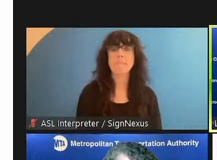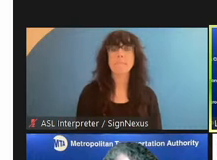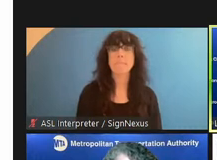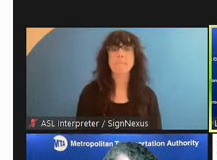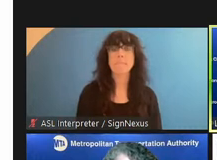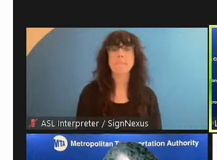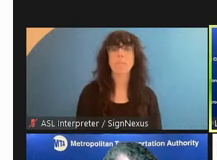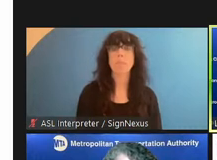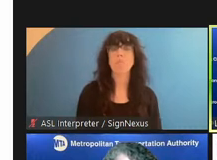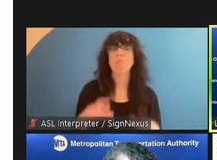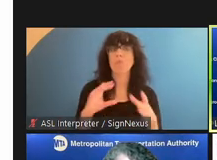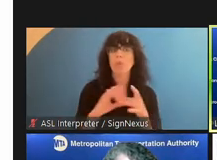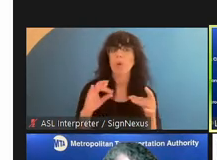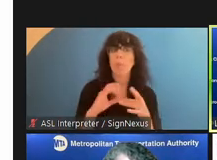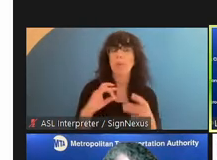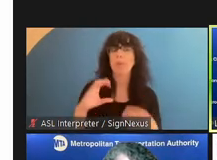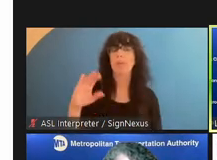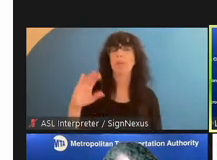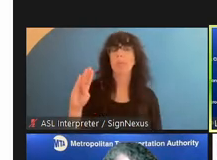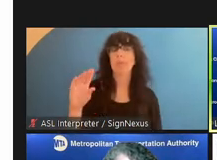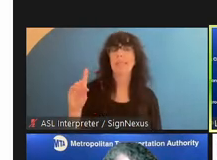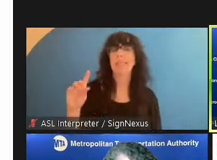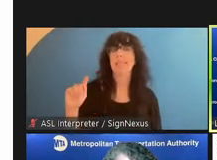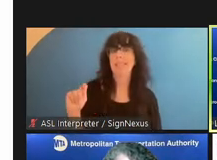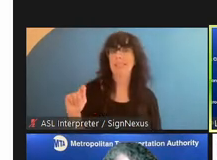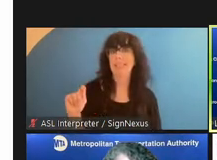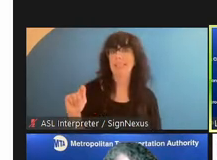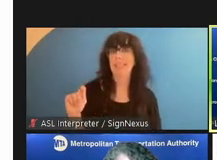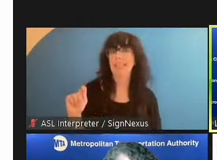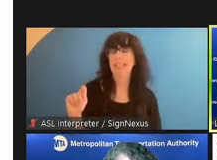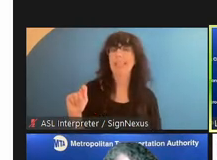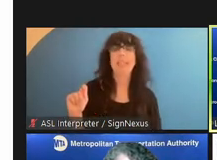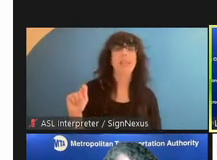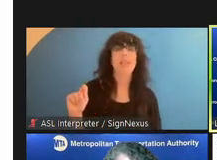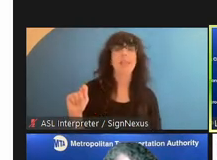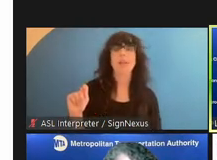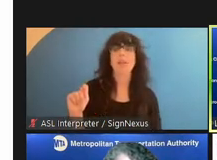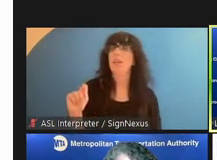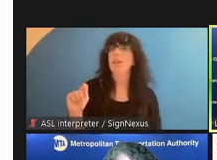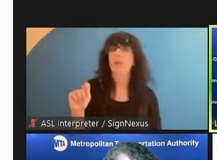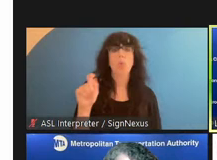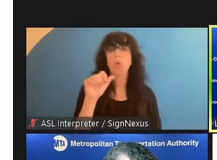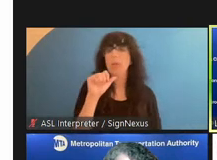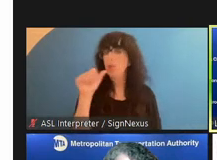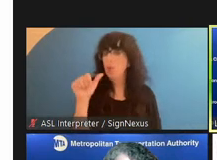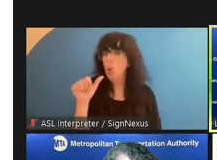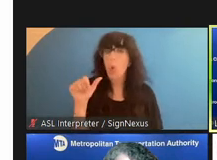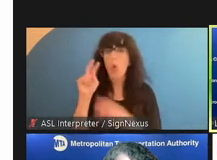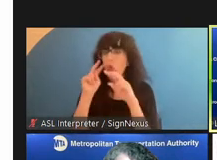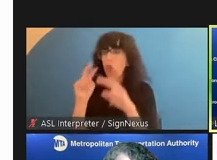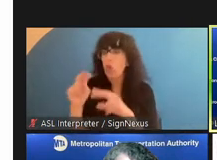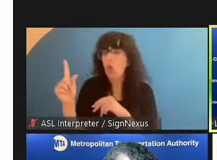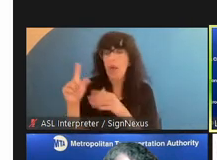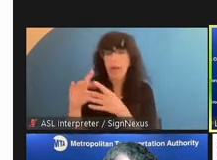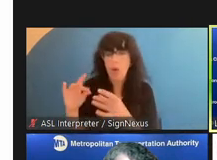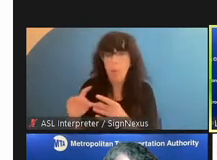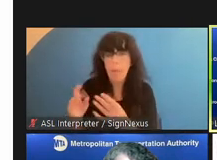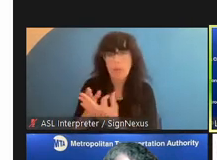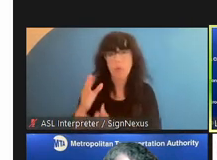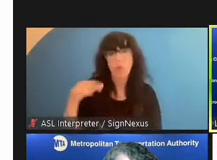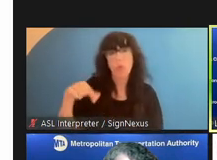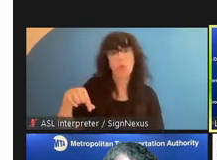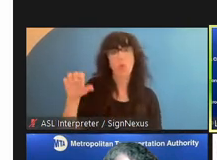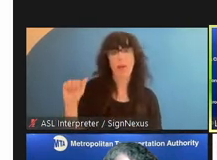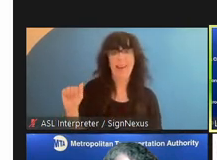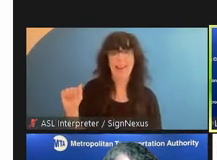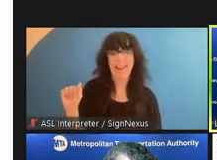central business district polling program are not being received via the q a function and comments submitted in that fashion will not